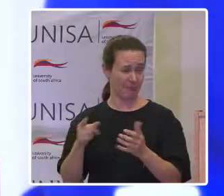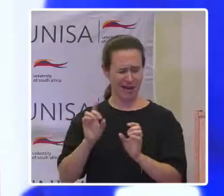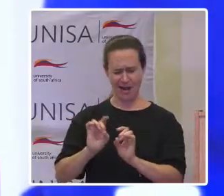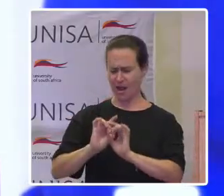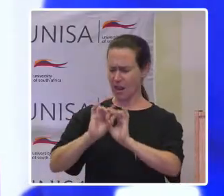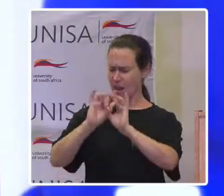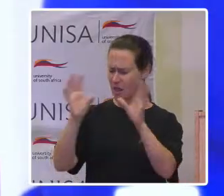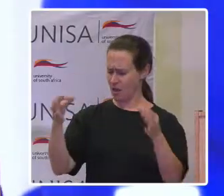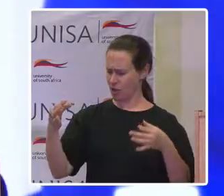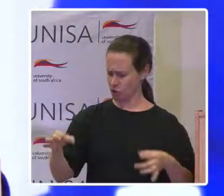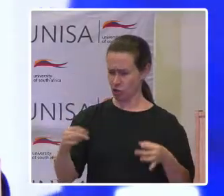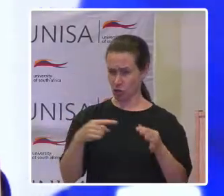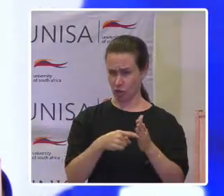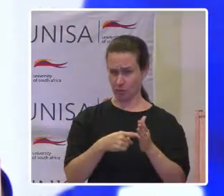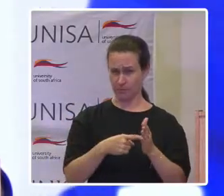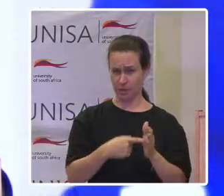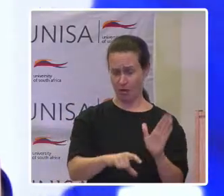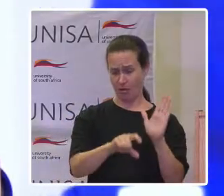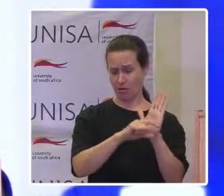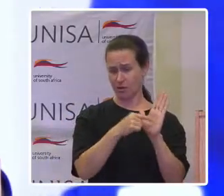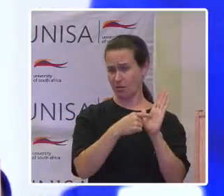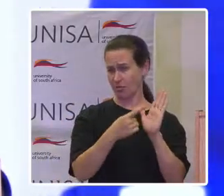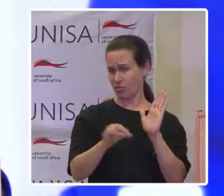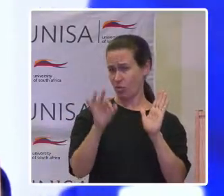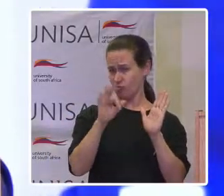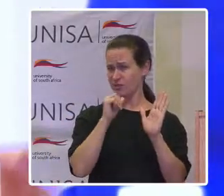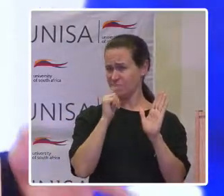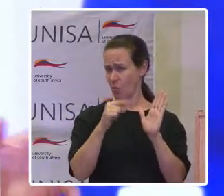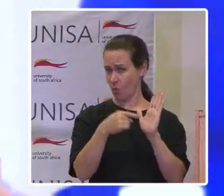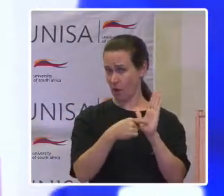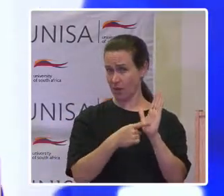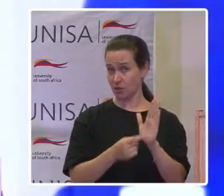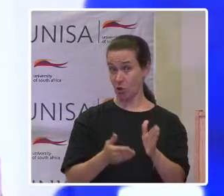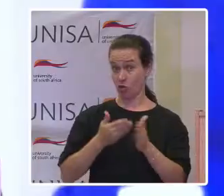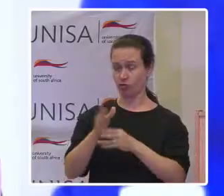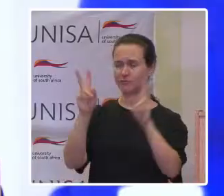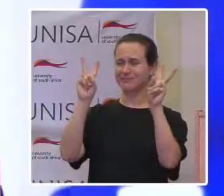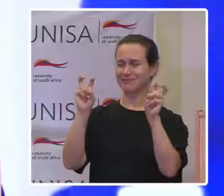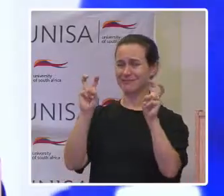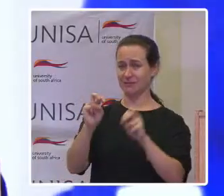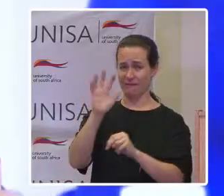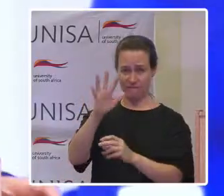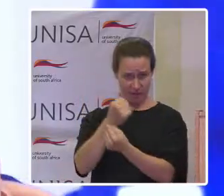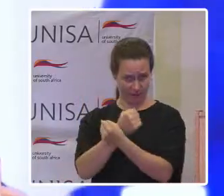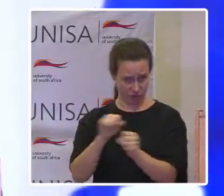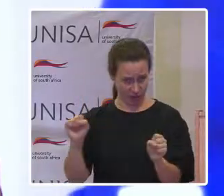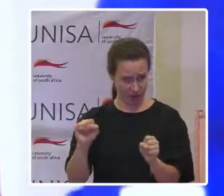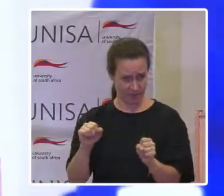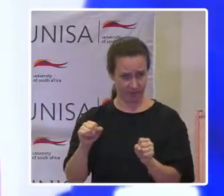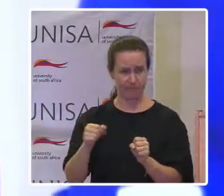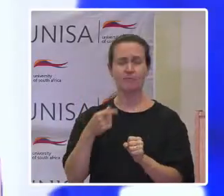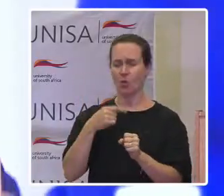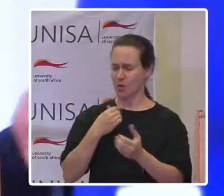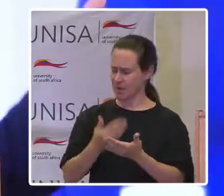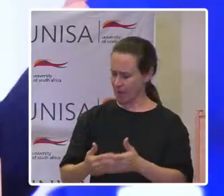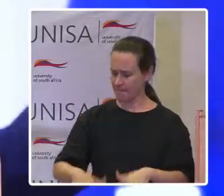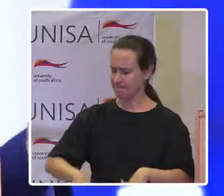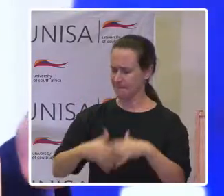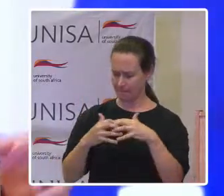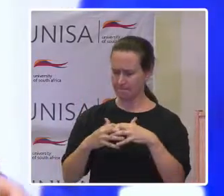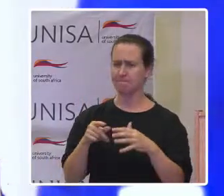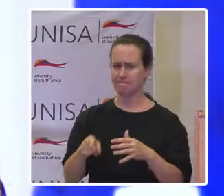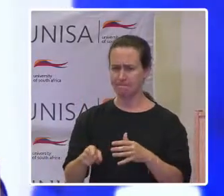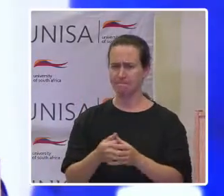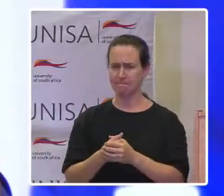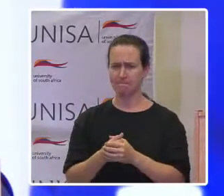clear. Article 3 tells us that through the 5th freedom, we'll implement it. Through Article 5, we see, as